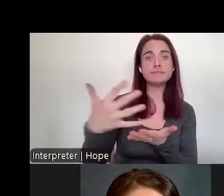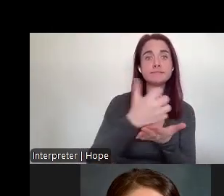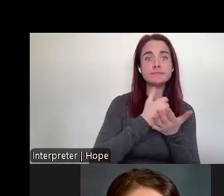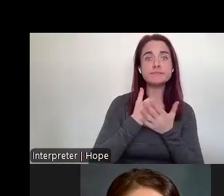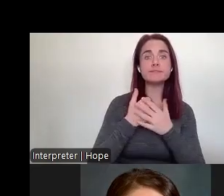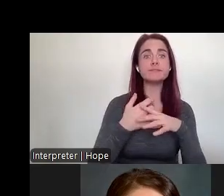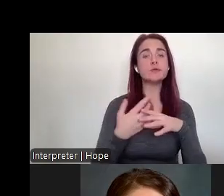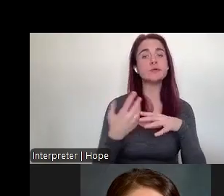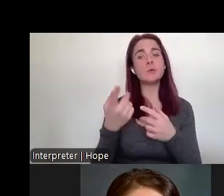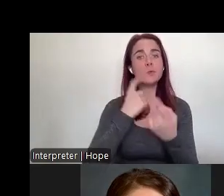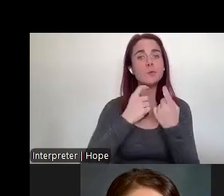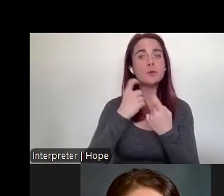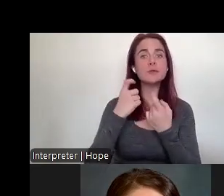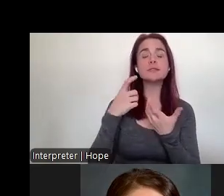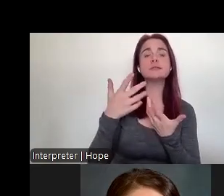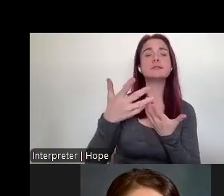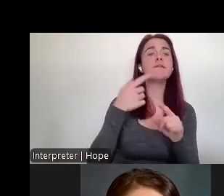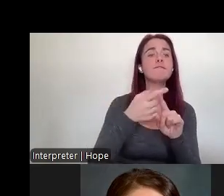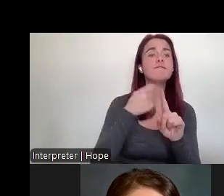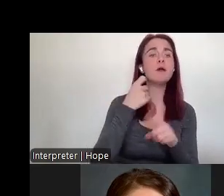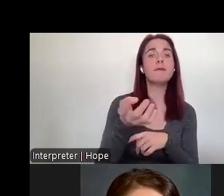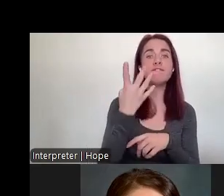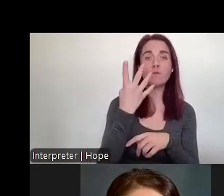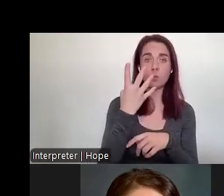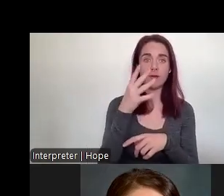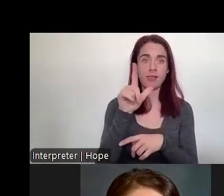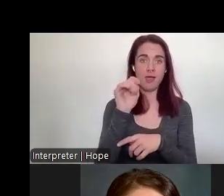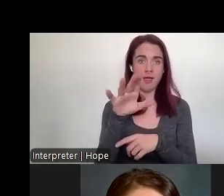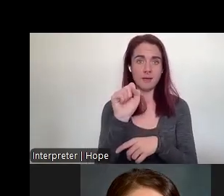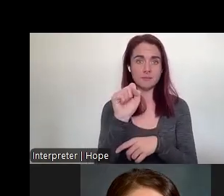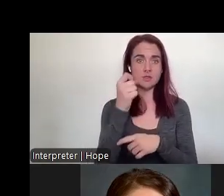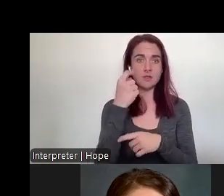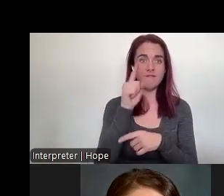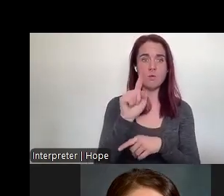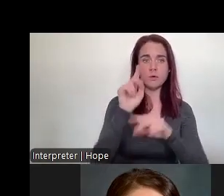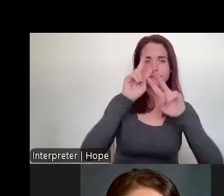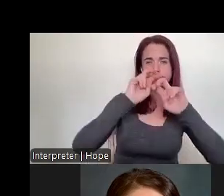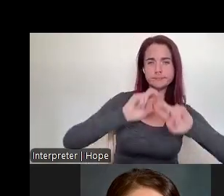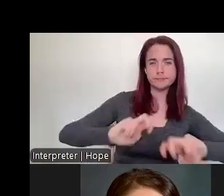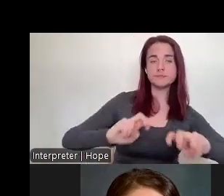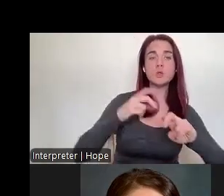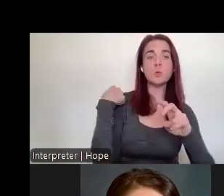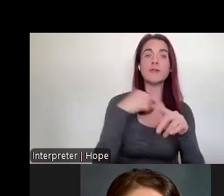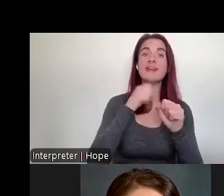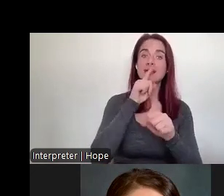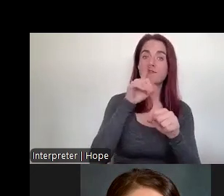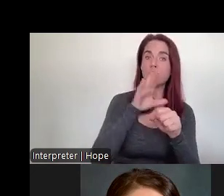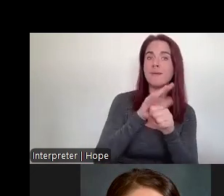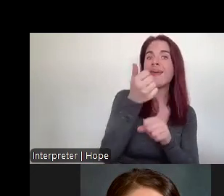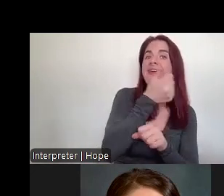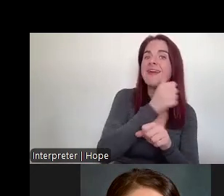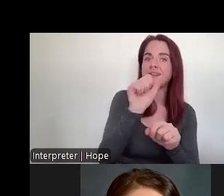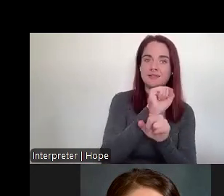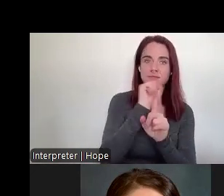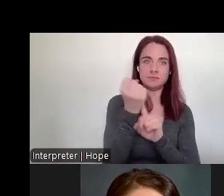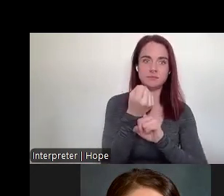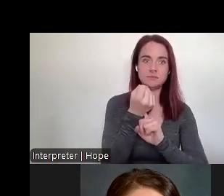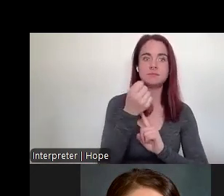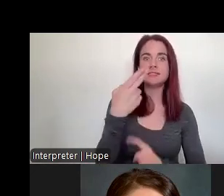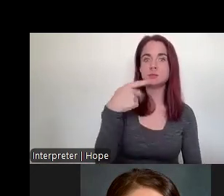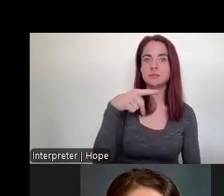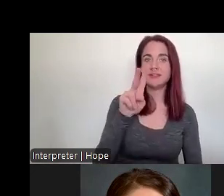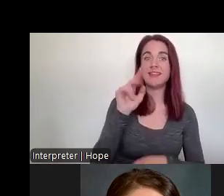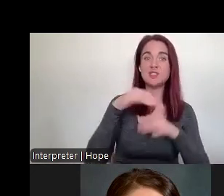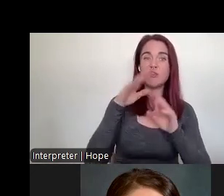pathology labs for SIN2 plus diagnoses. We are then able to confirm all cases, and this has led to over